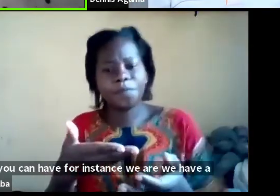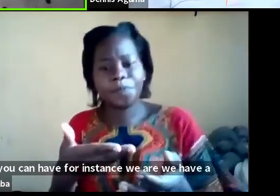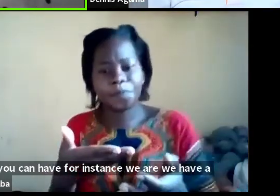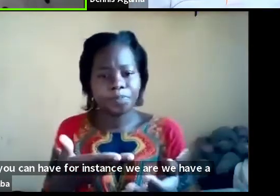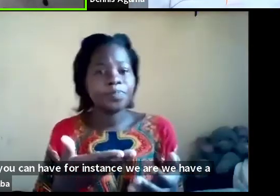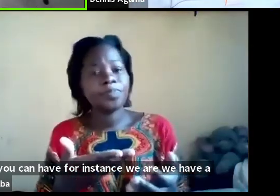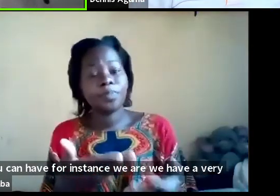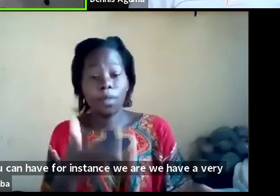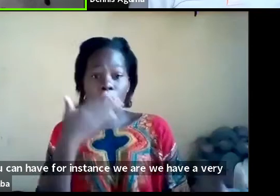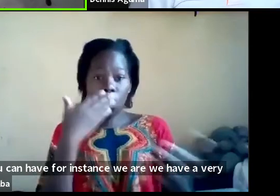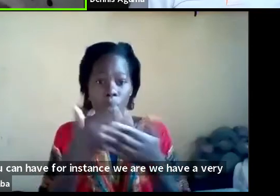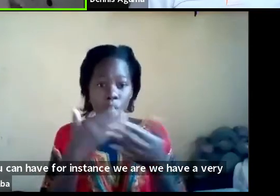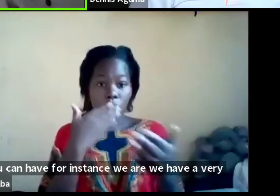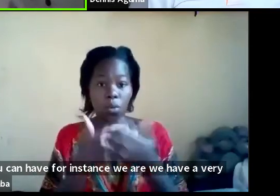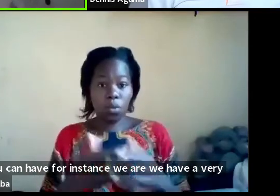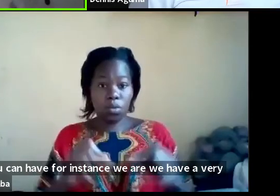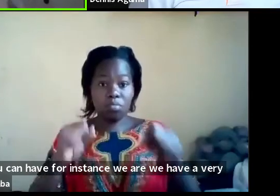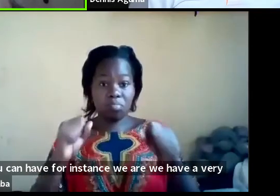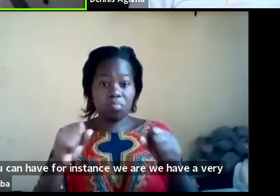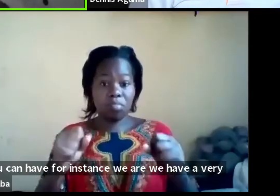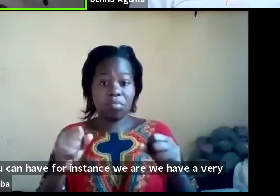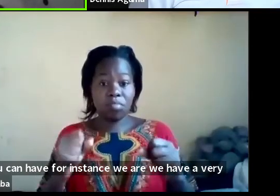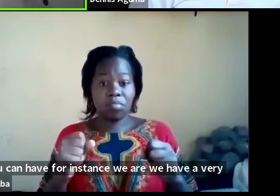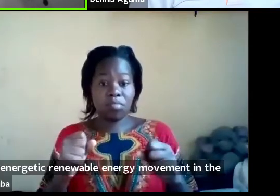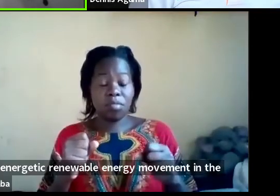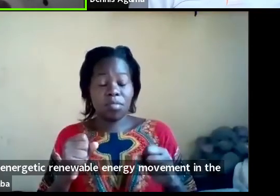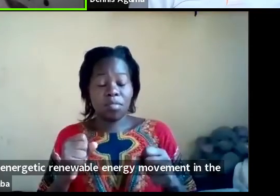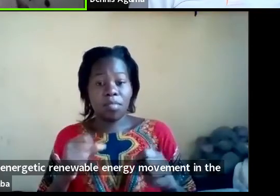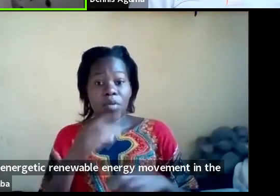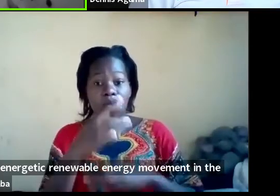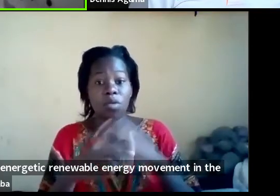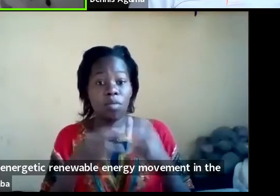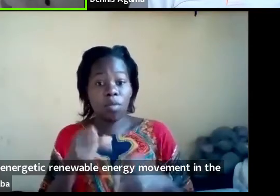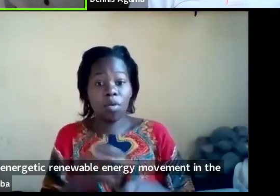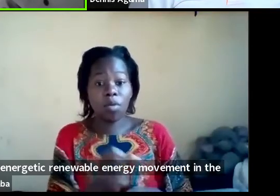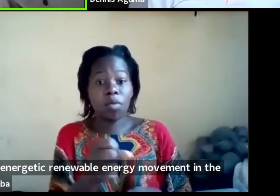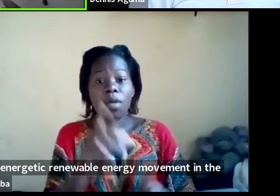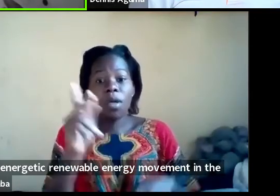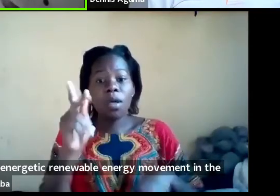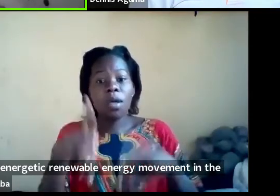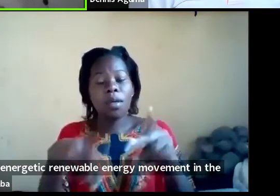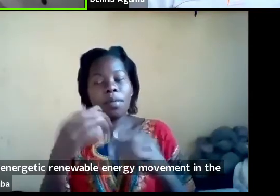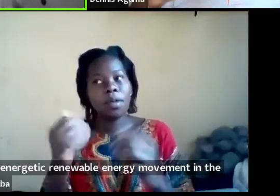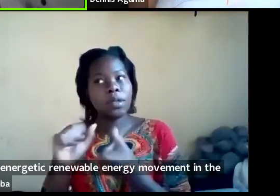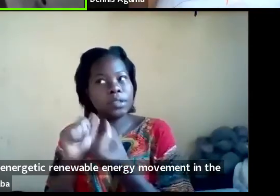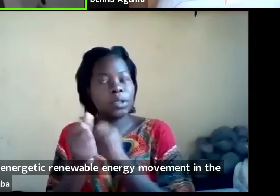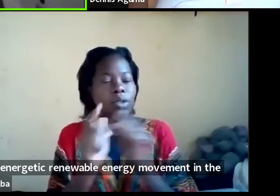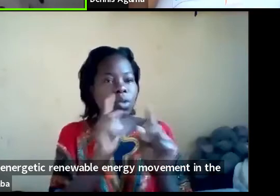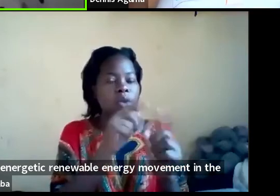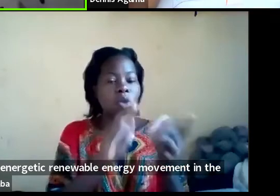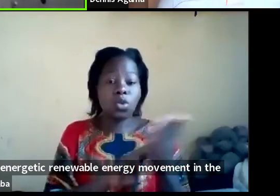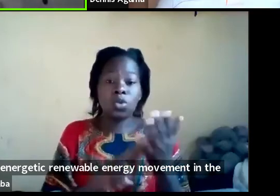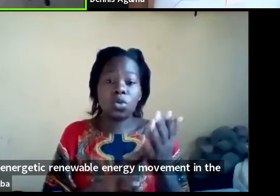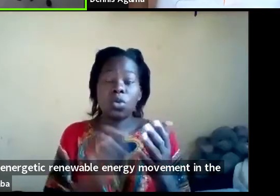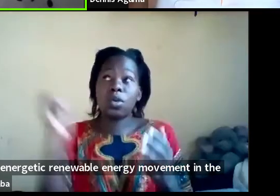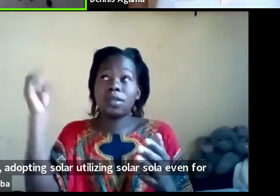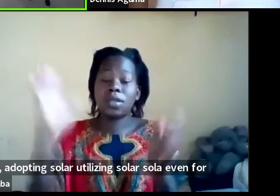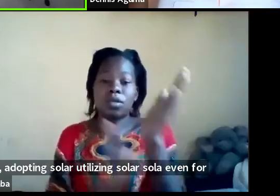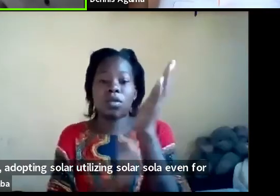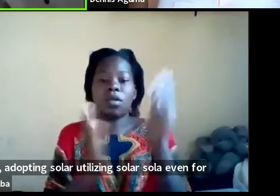good and energetic renewable energy movement. Indeed, people are adopting solar, utilizing solar even for domestic and